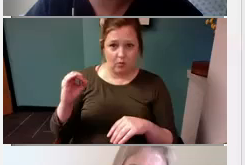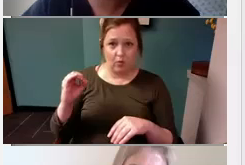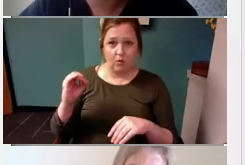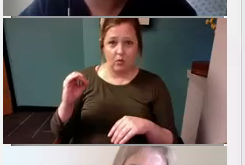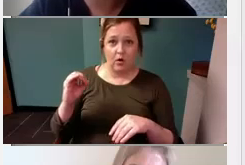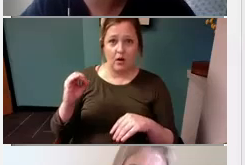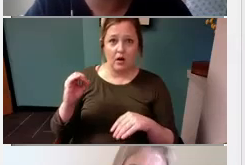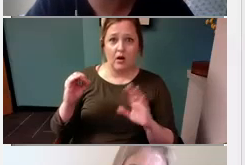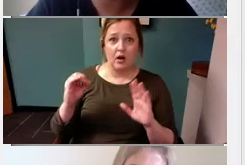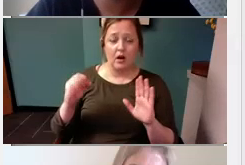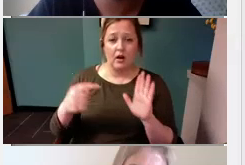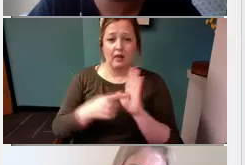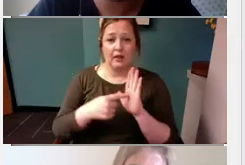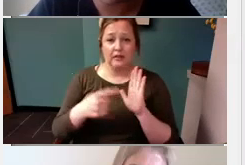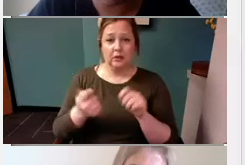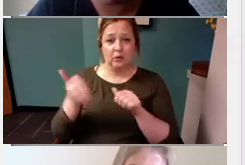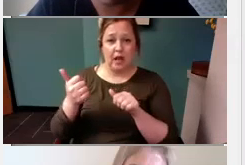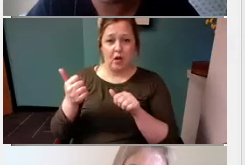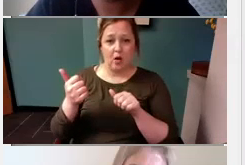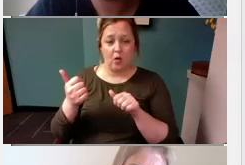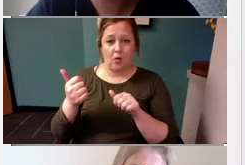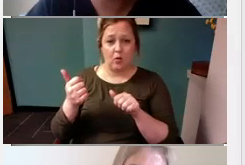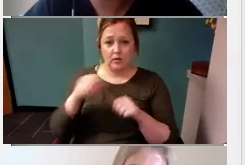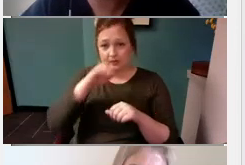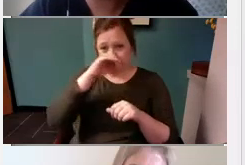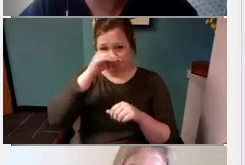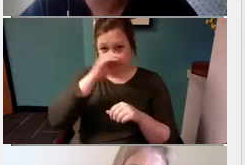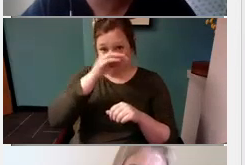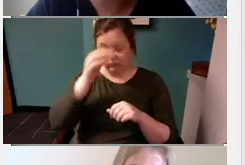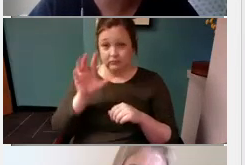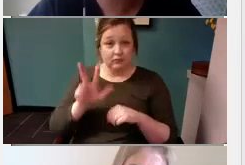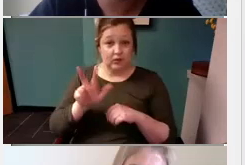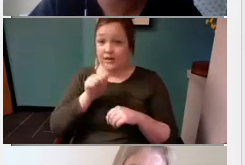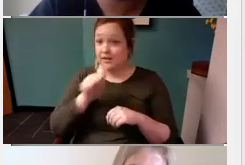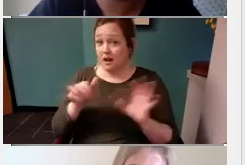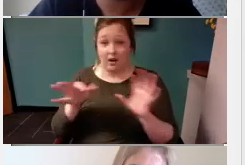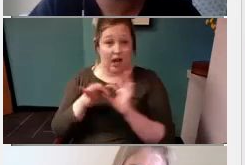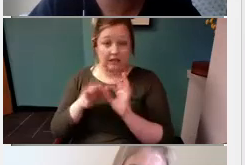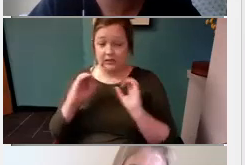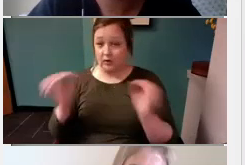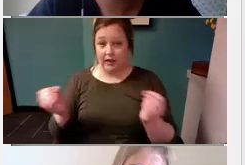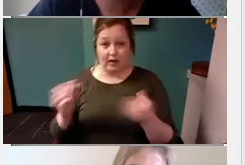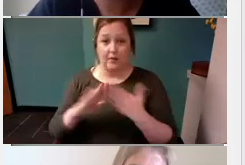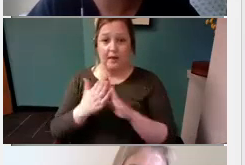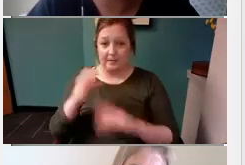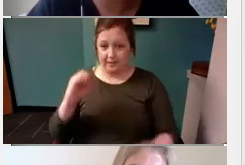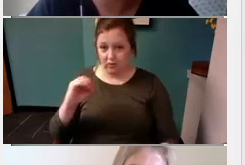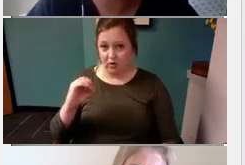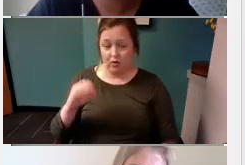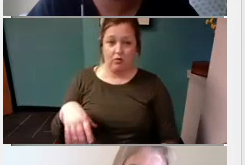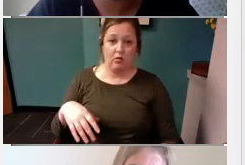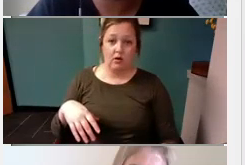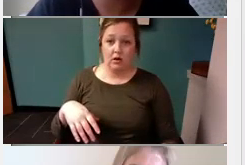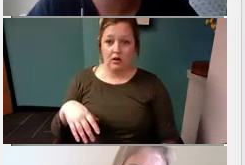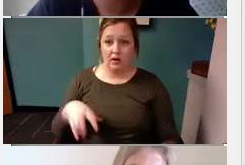to 4. So that goes out and this becomes 0. 3 isn't connected to anything. So this becomes a 0. 3 has an